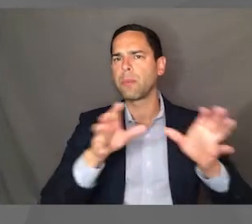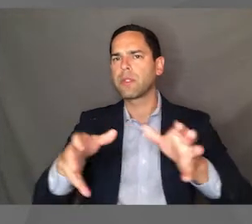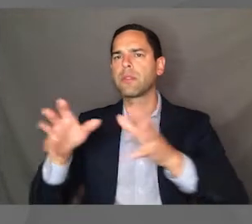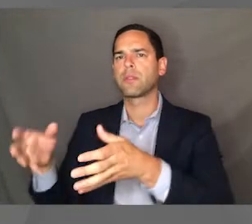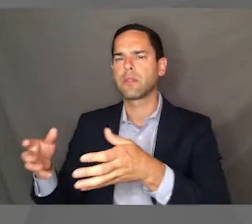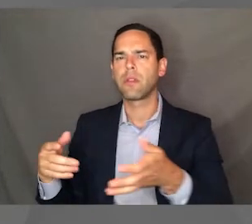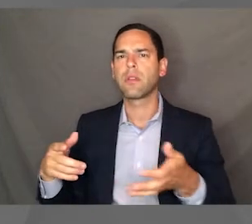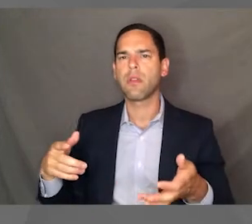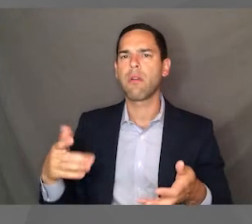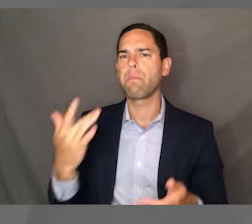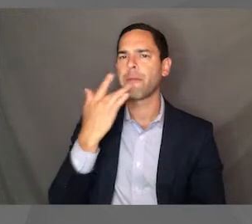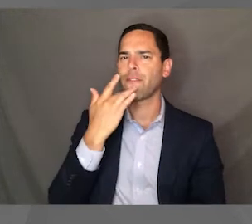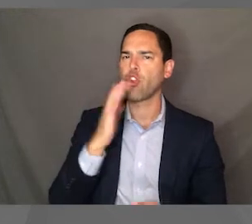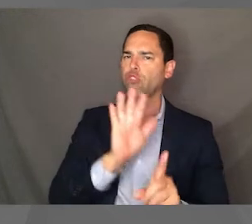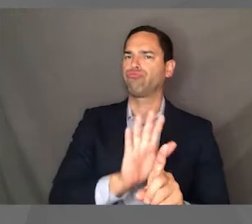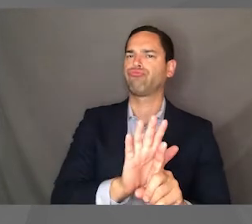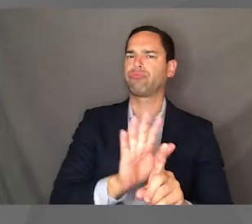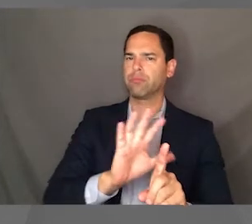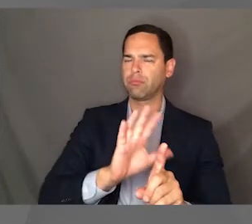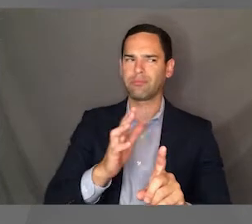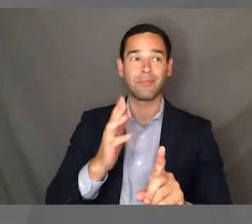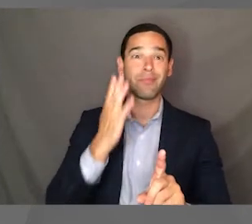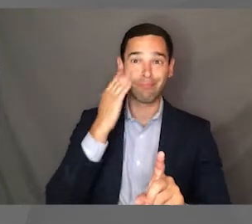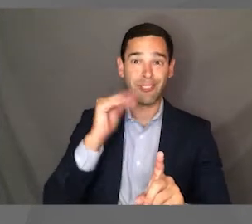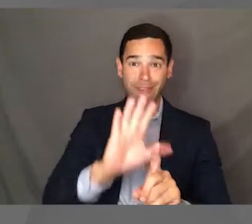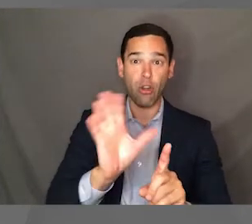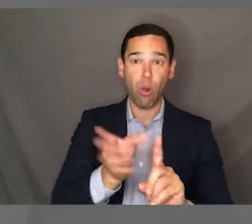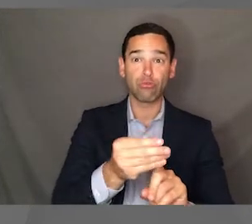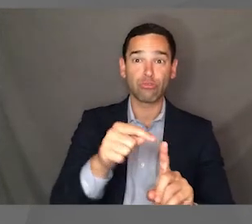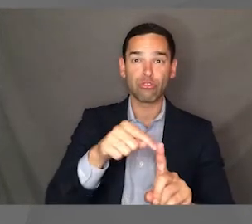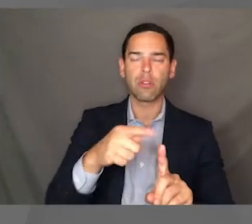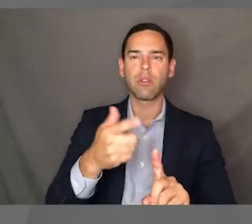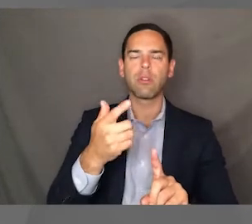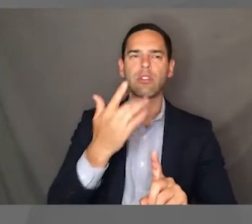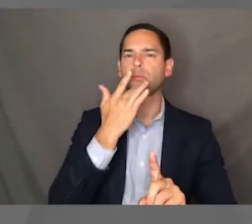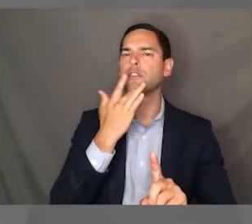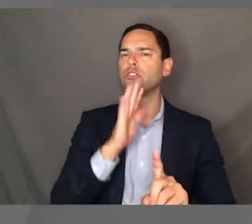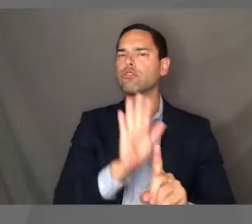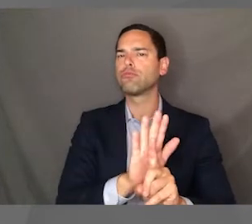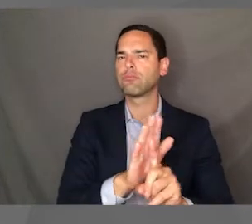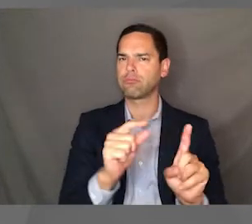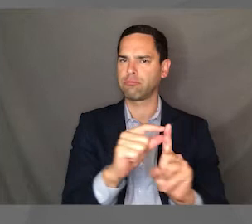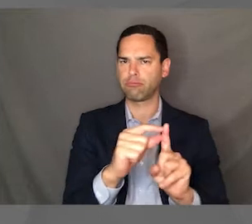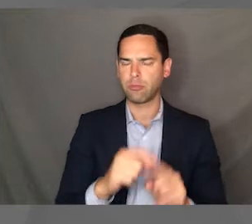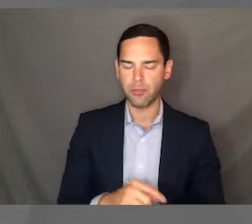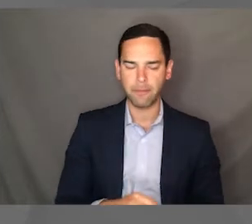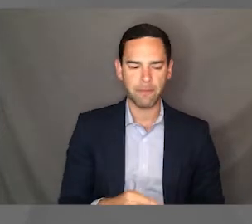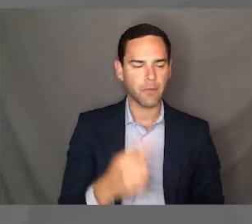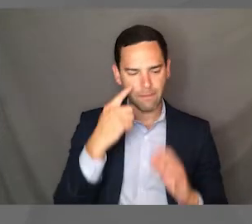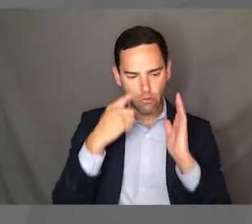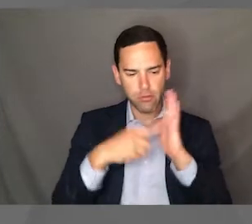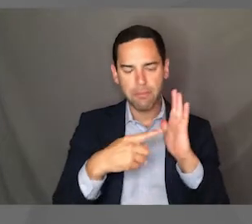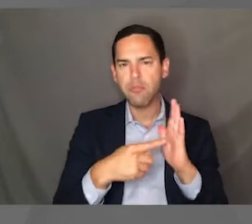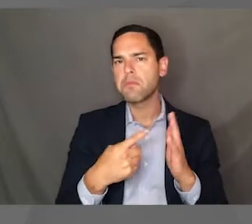they have their own culture. For example, we often use the term person